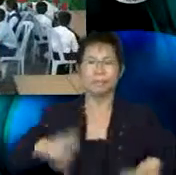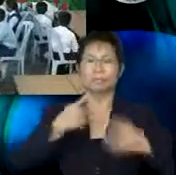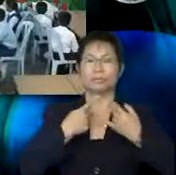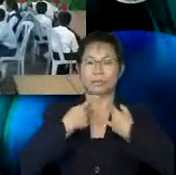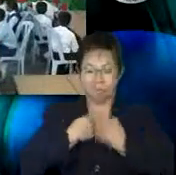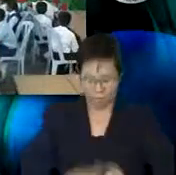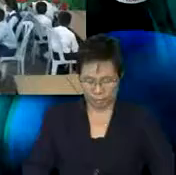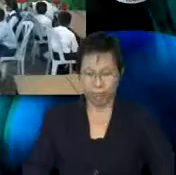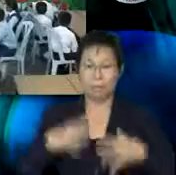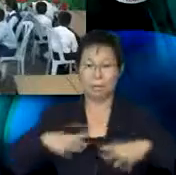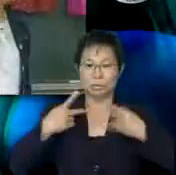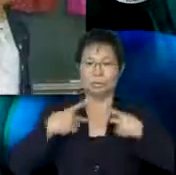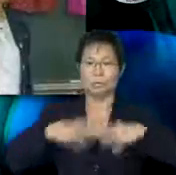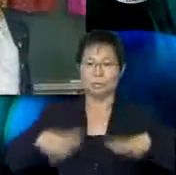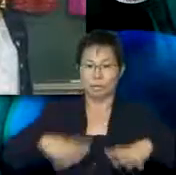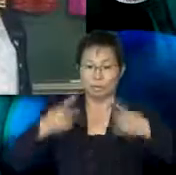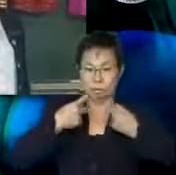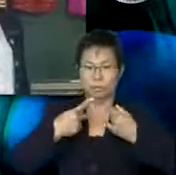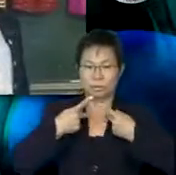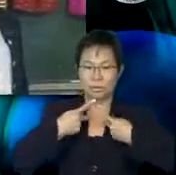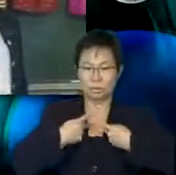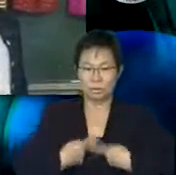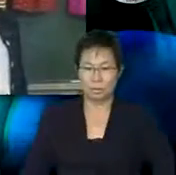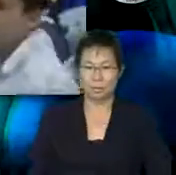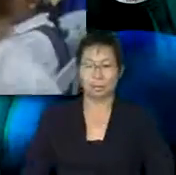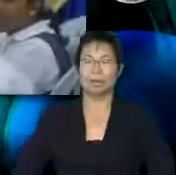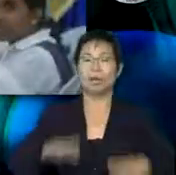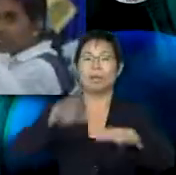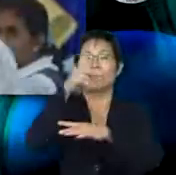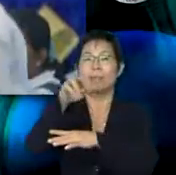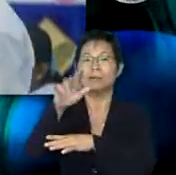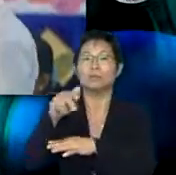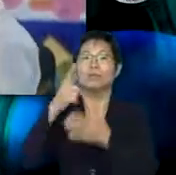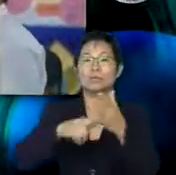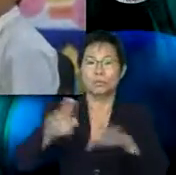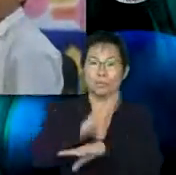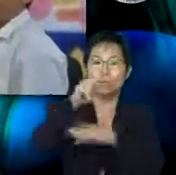Okay, very good. Now, Prasad, what do you wear to school?